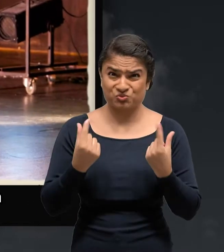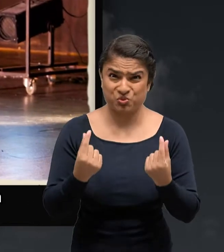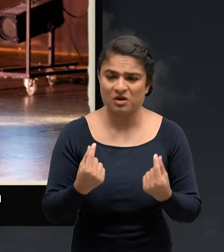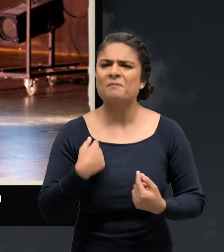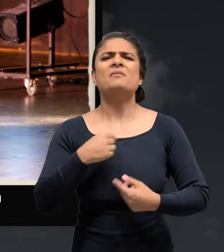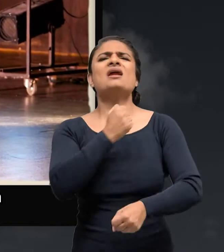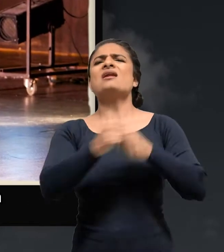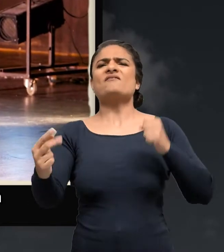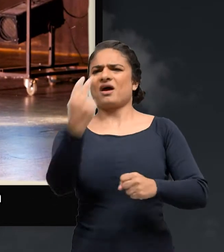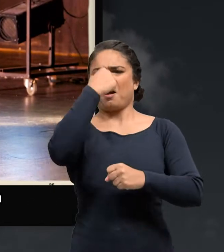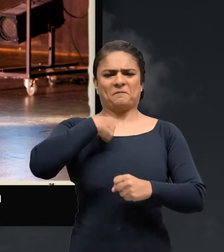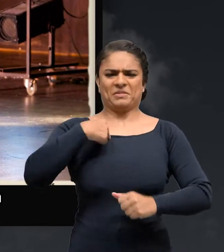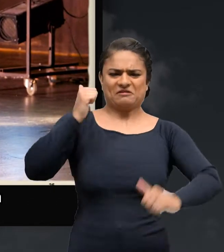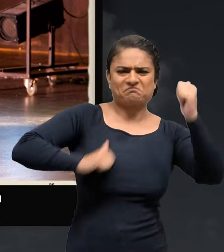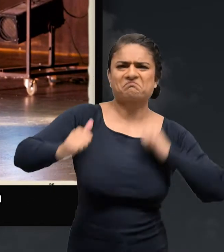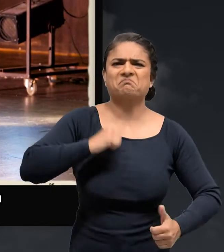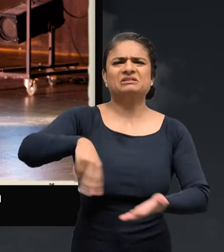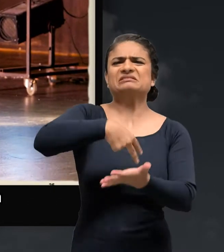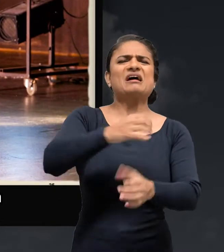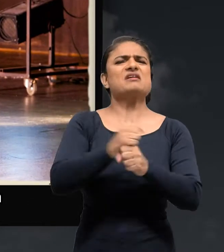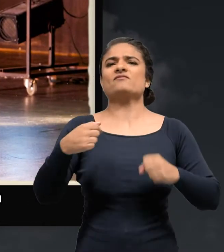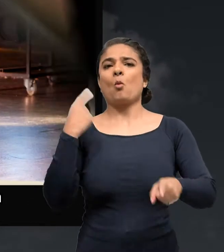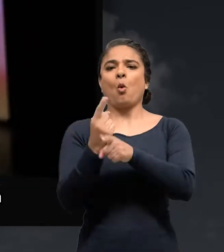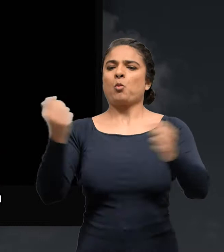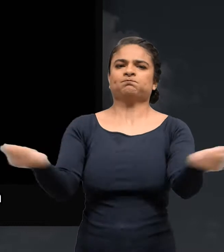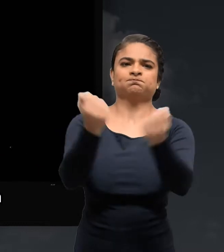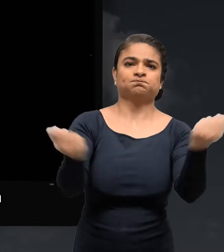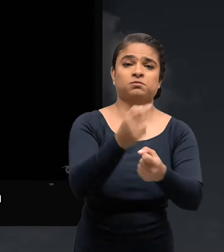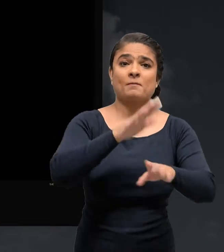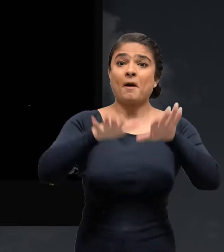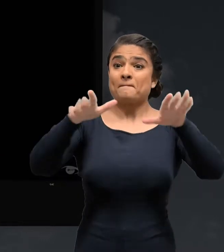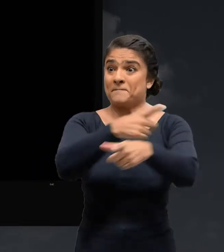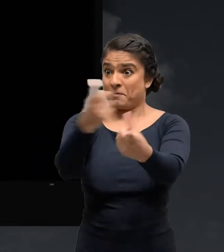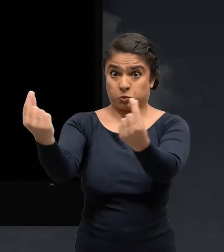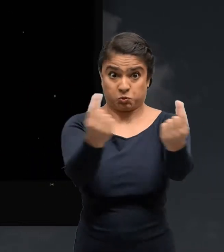these activities that are mainly seen as for people that are able-bodied.